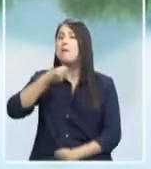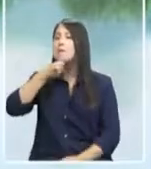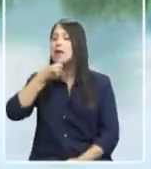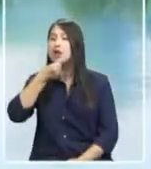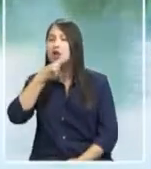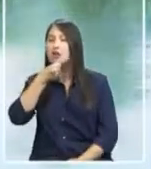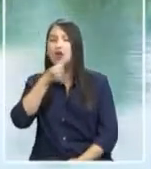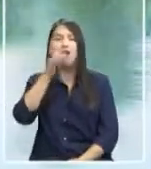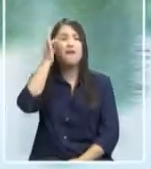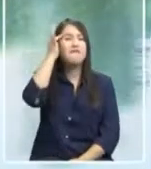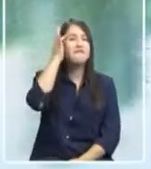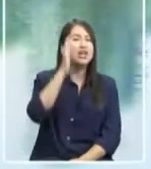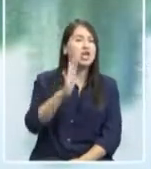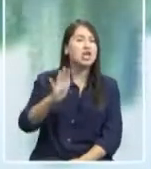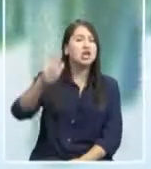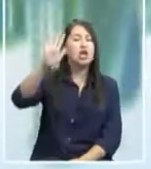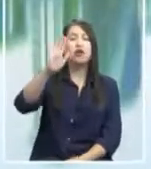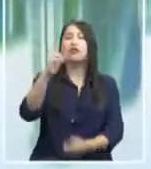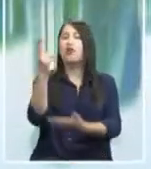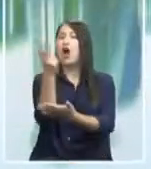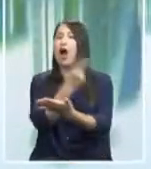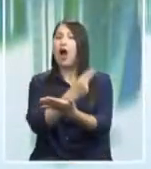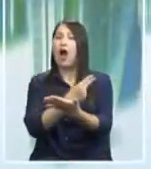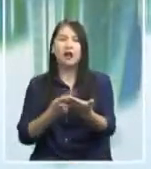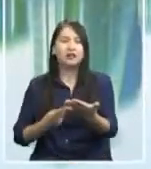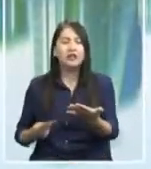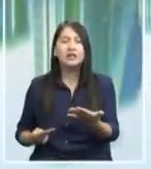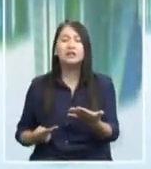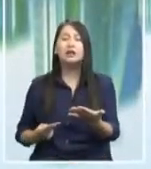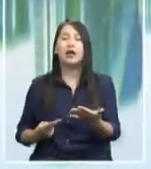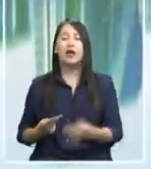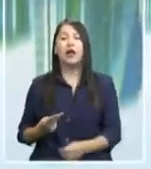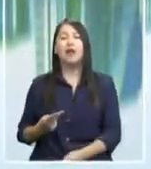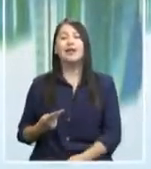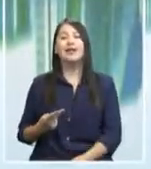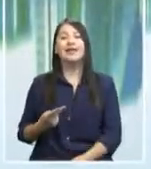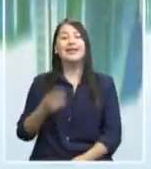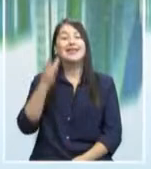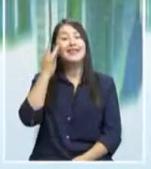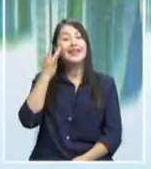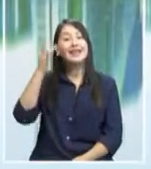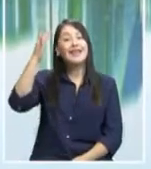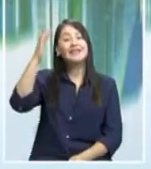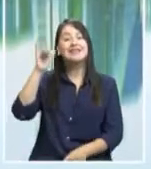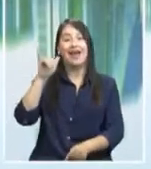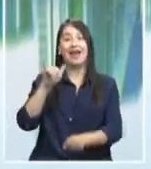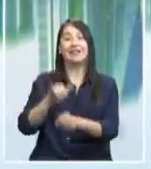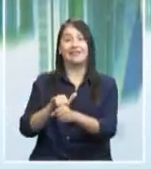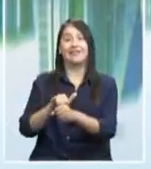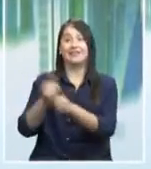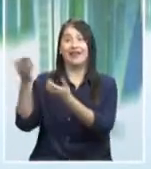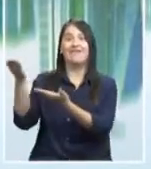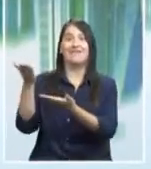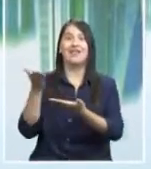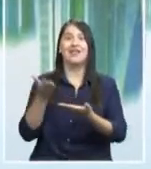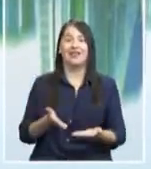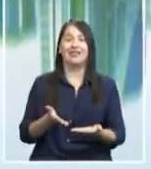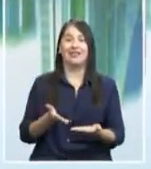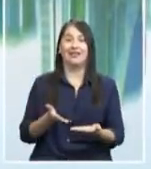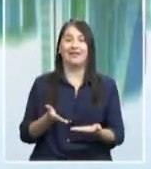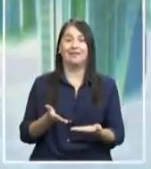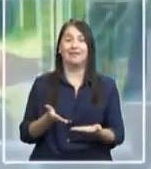painters, artificial intelligence will take over everything. Human being on this planet will become the